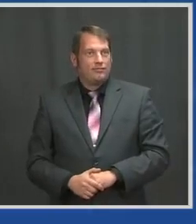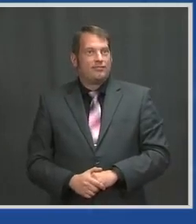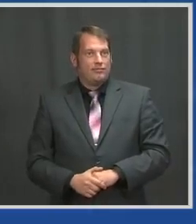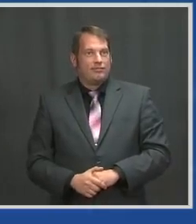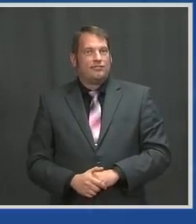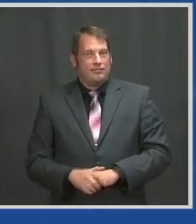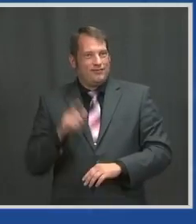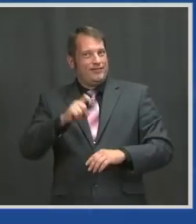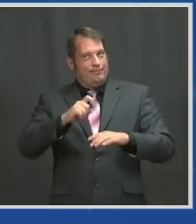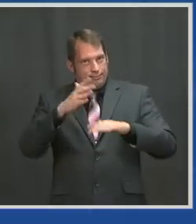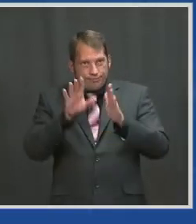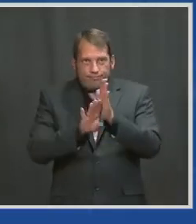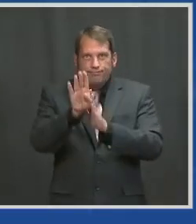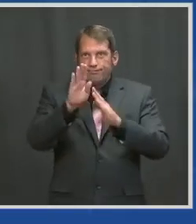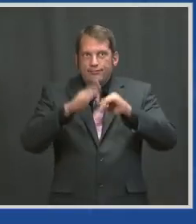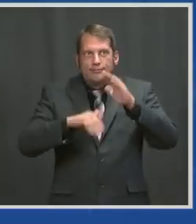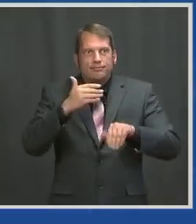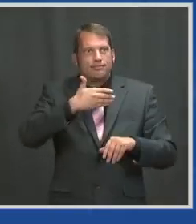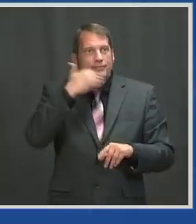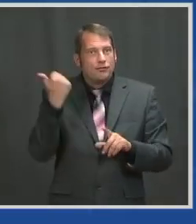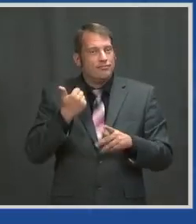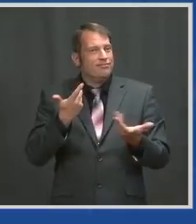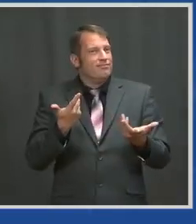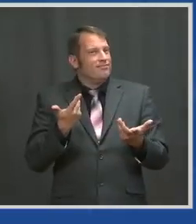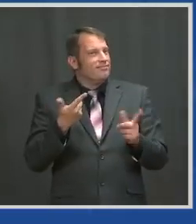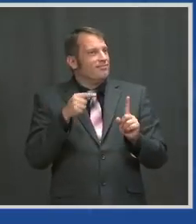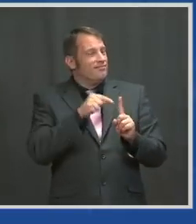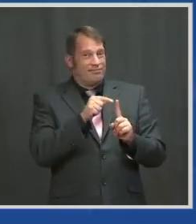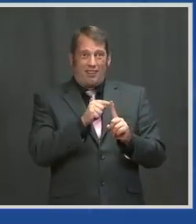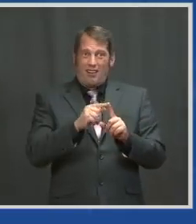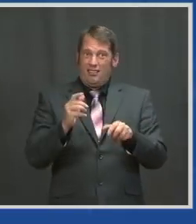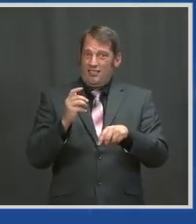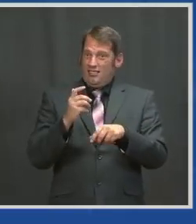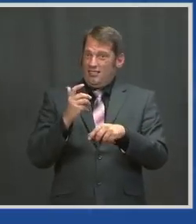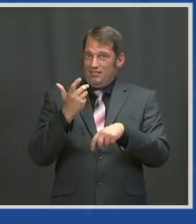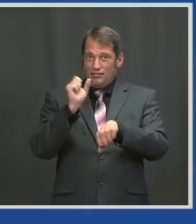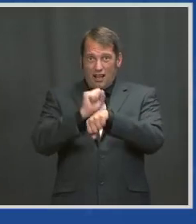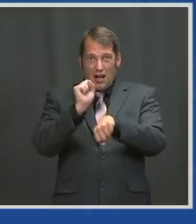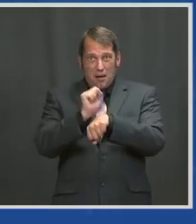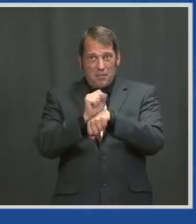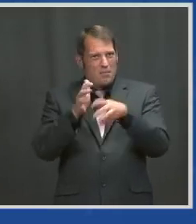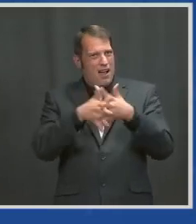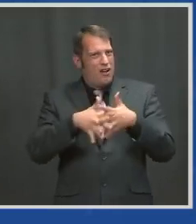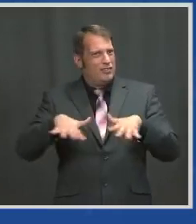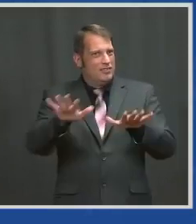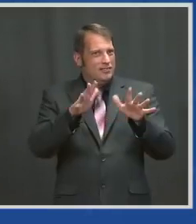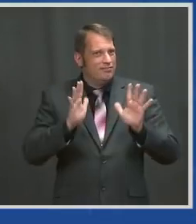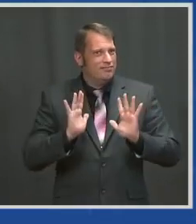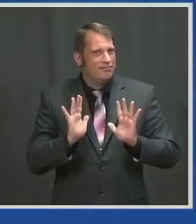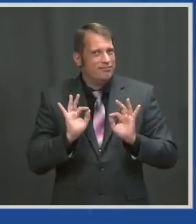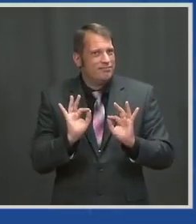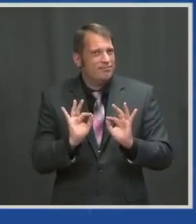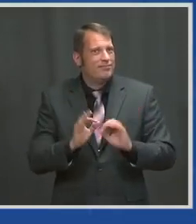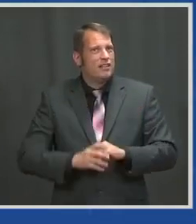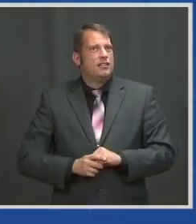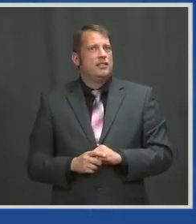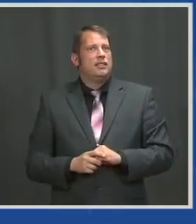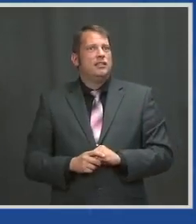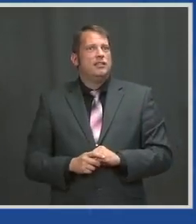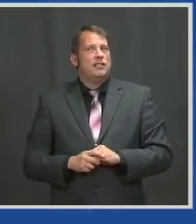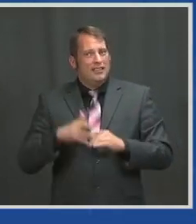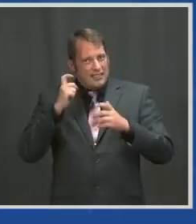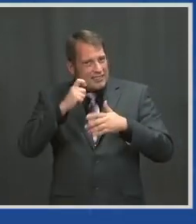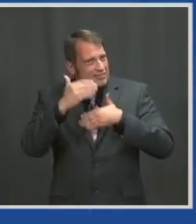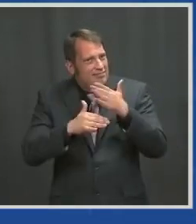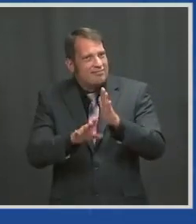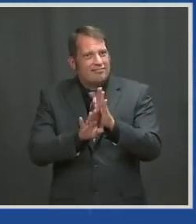I proposed, to put us in a position where we can build back better, to reclaim our position as the leading and